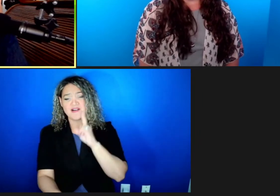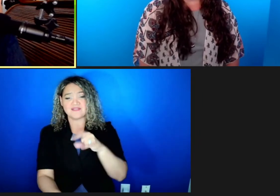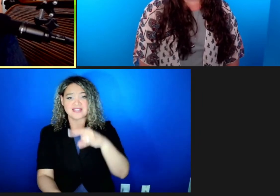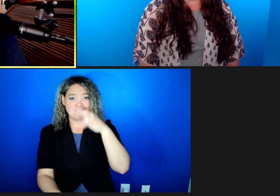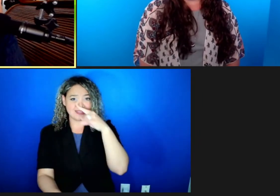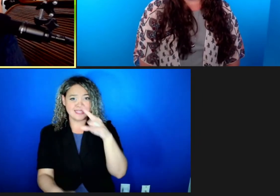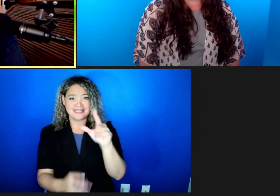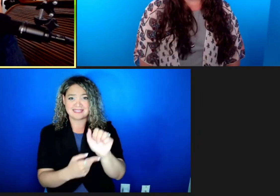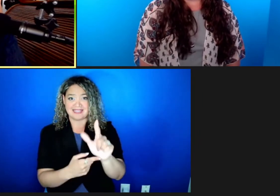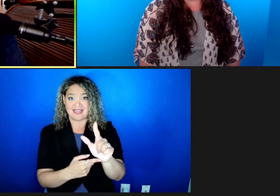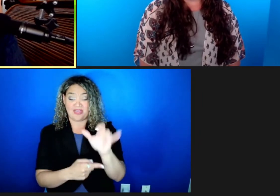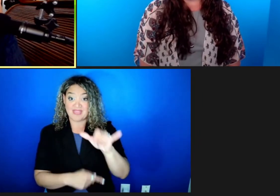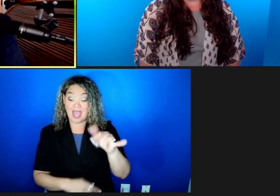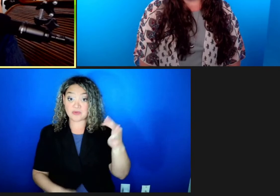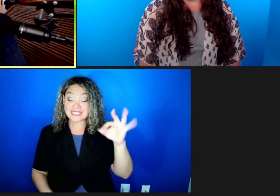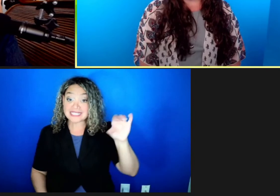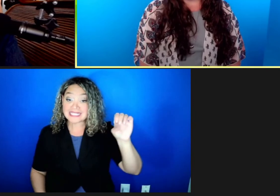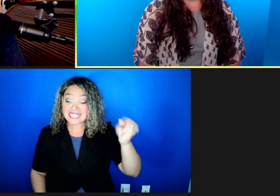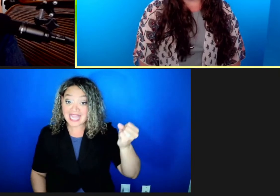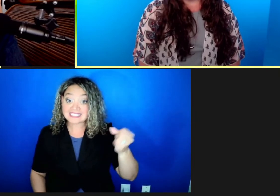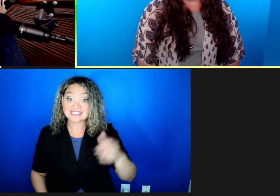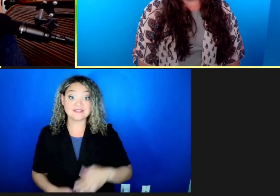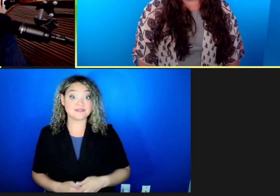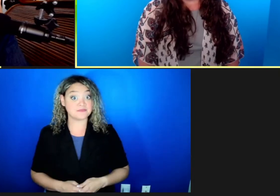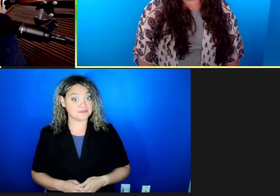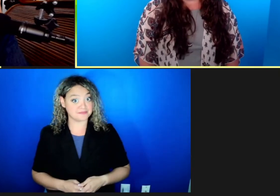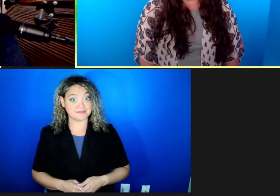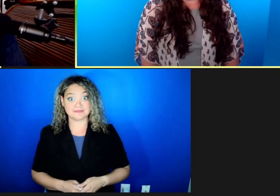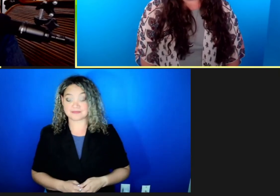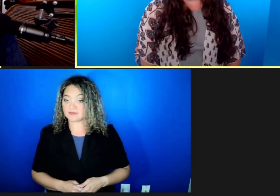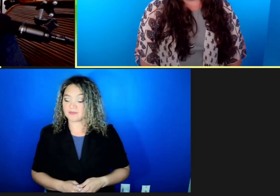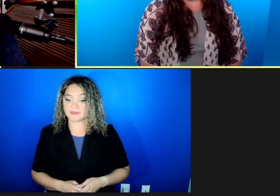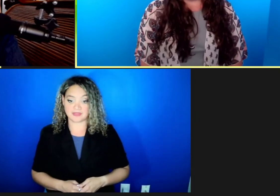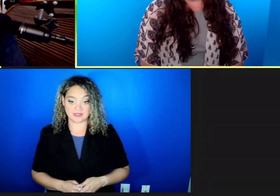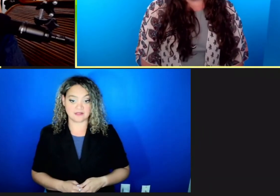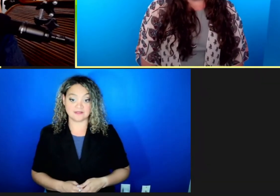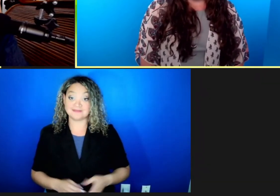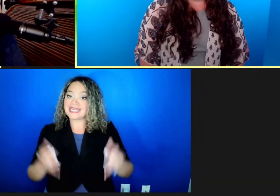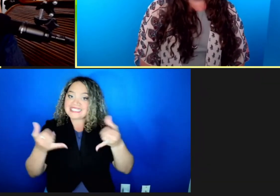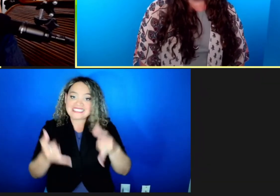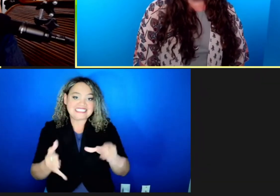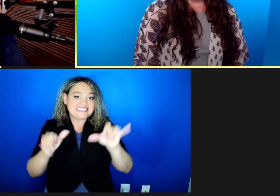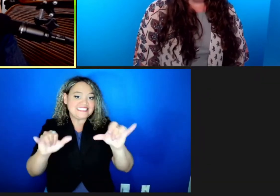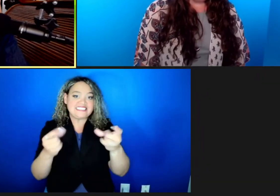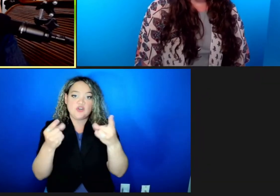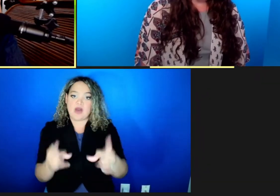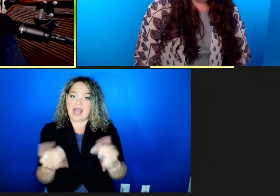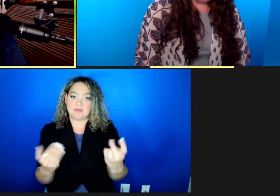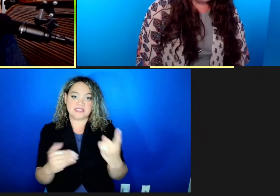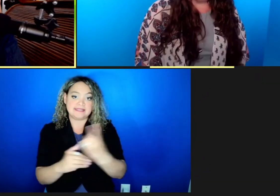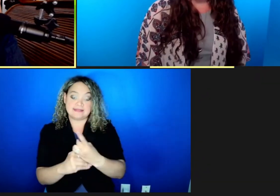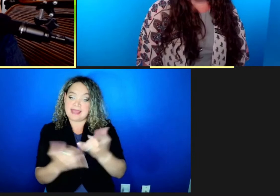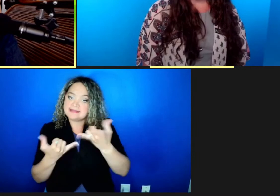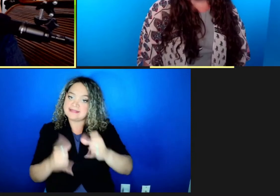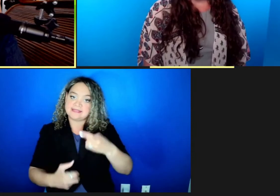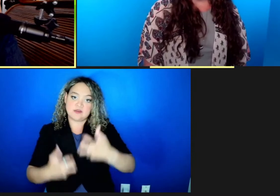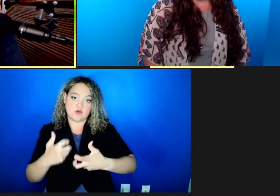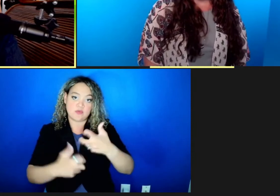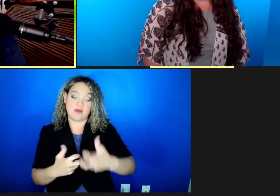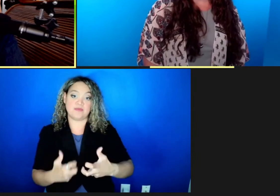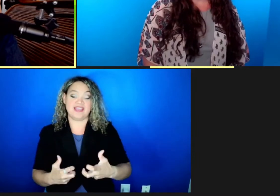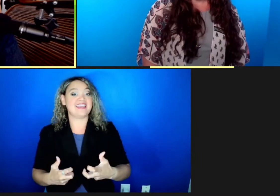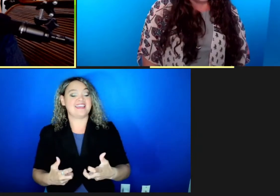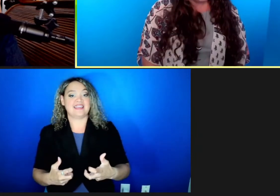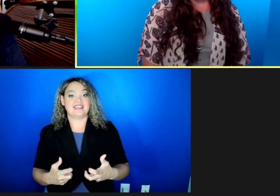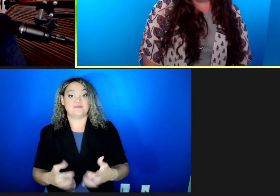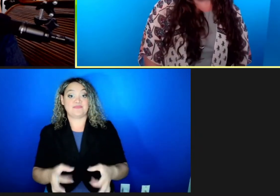language. And that was in the 90s. So I think it still happens today. It's language deprivation is